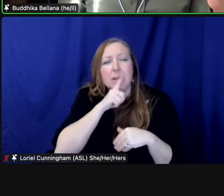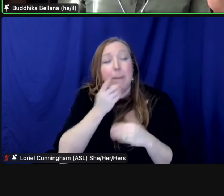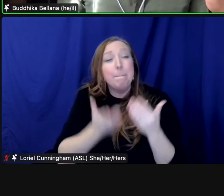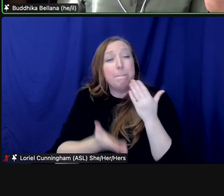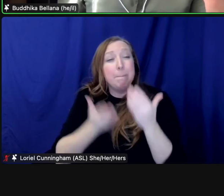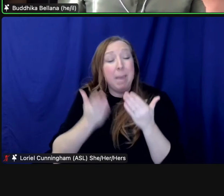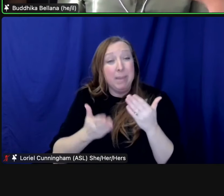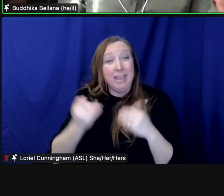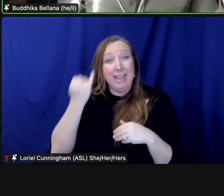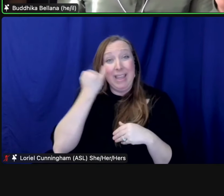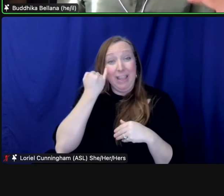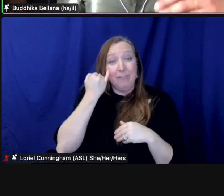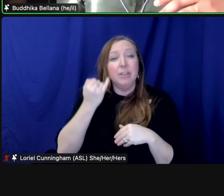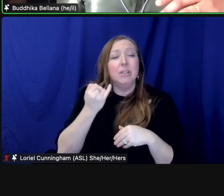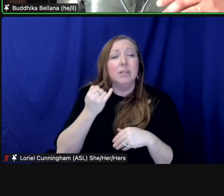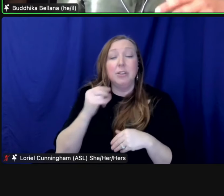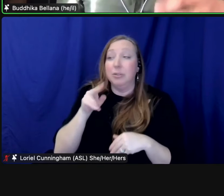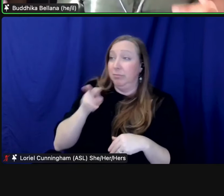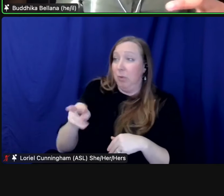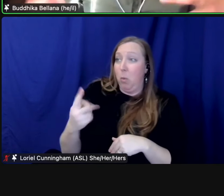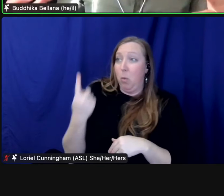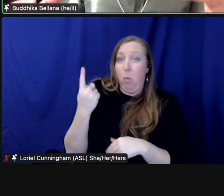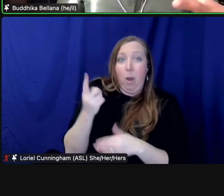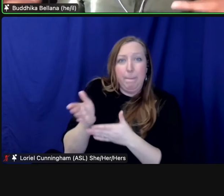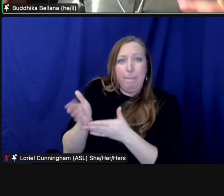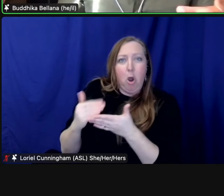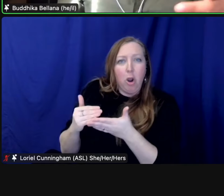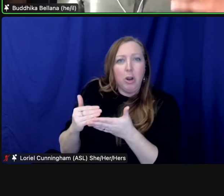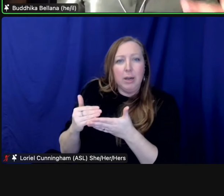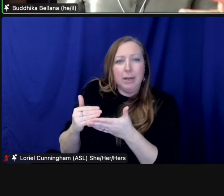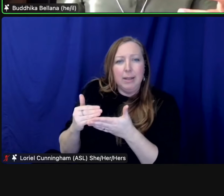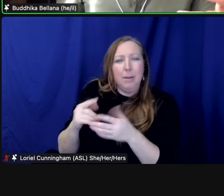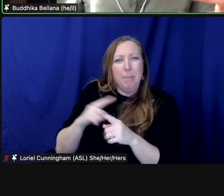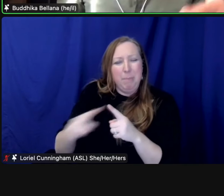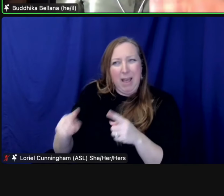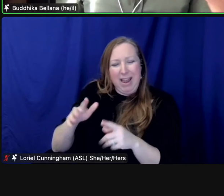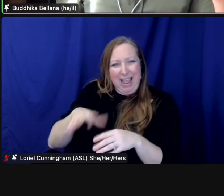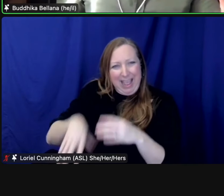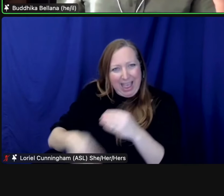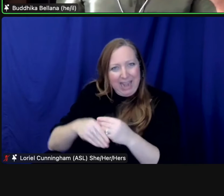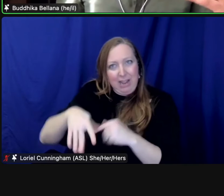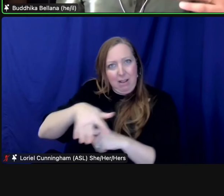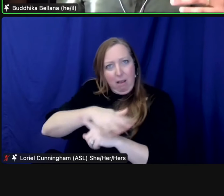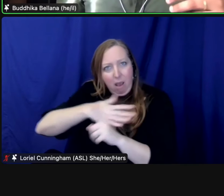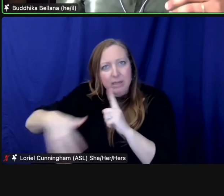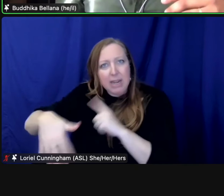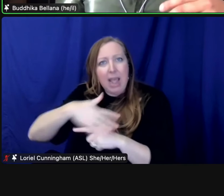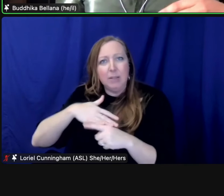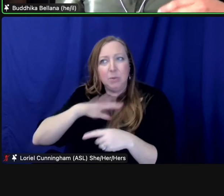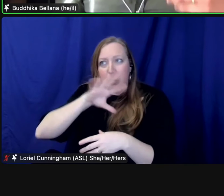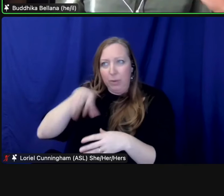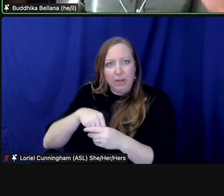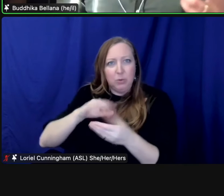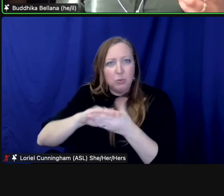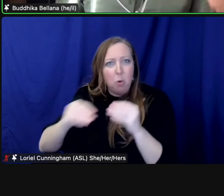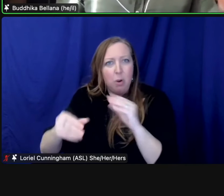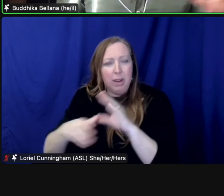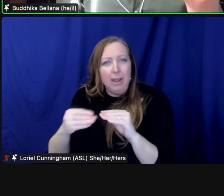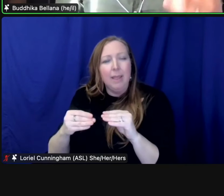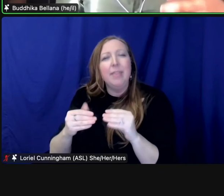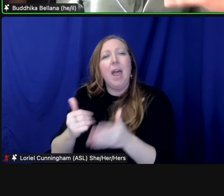than just the single level element semantics. And maybe attending to stories and situations are deeper still. And